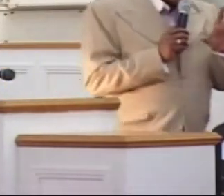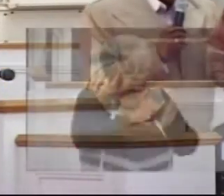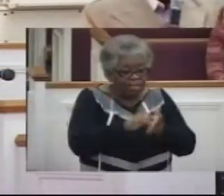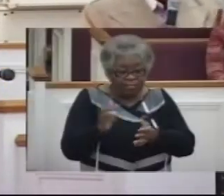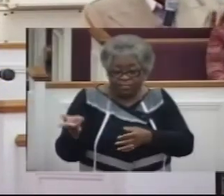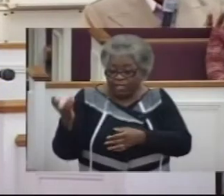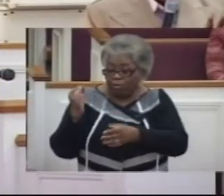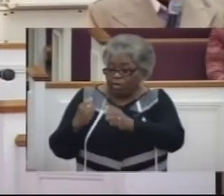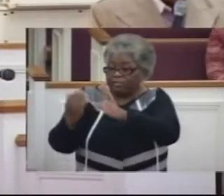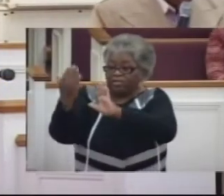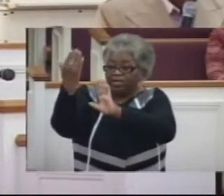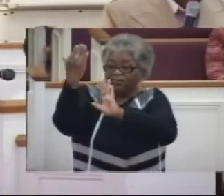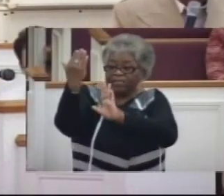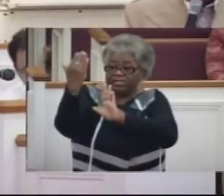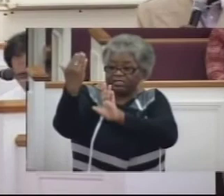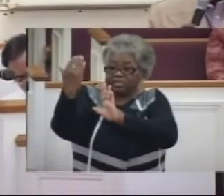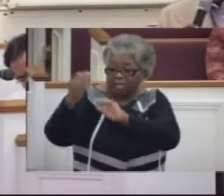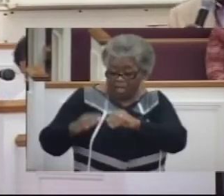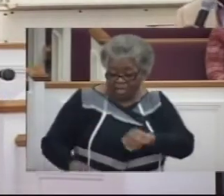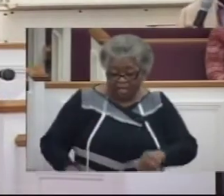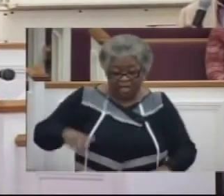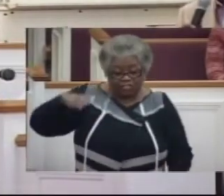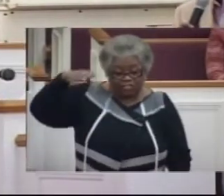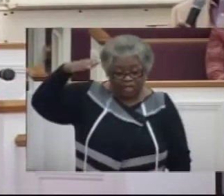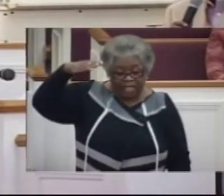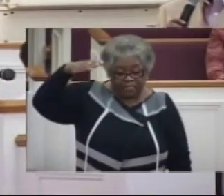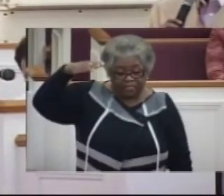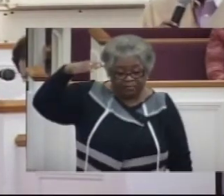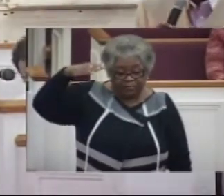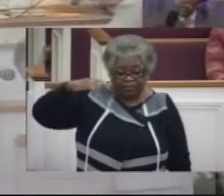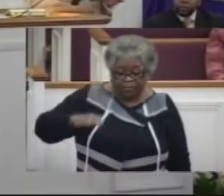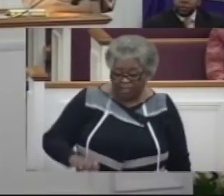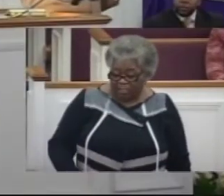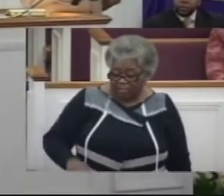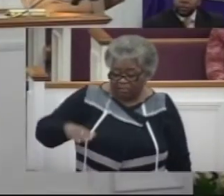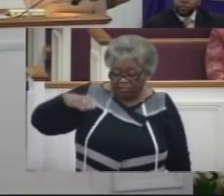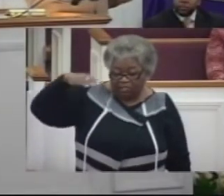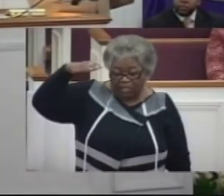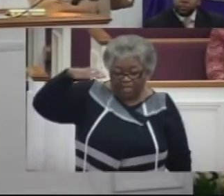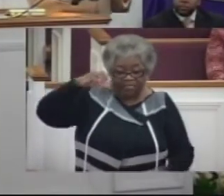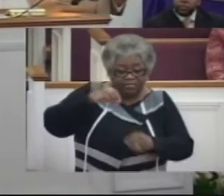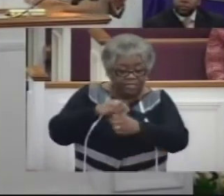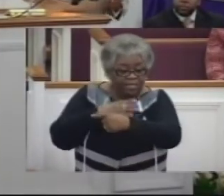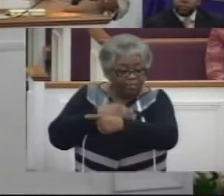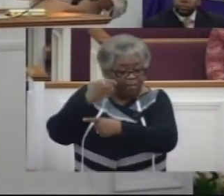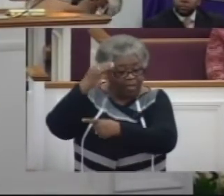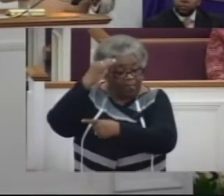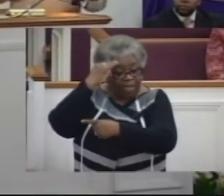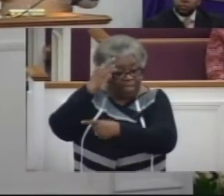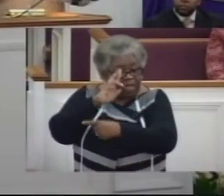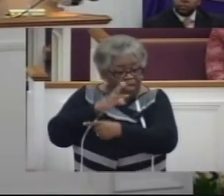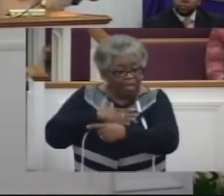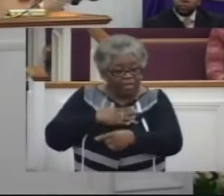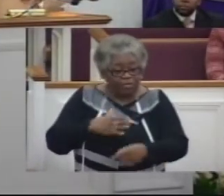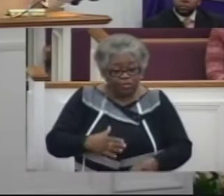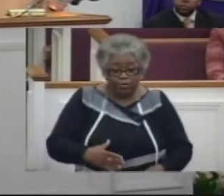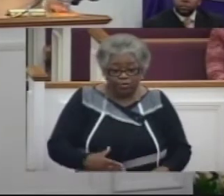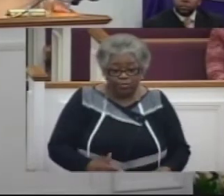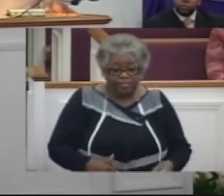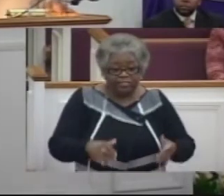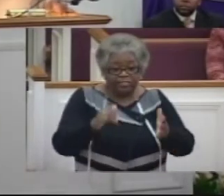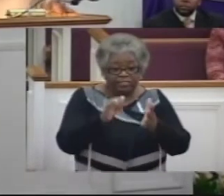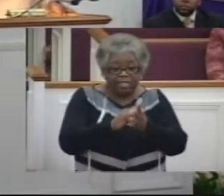were facing a giant. Giants in my mind are human beings